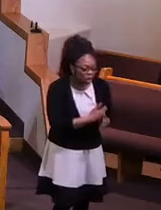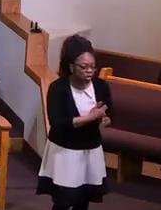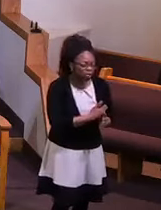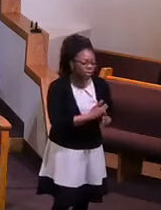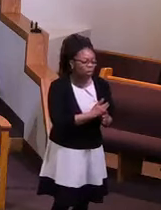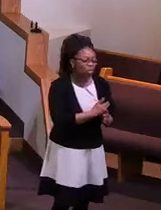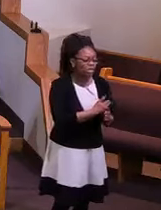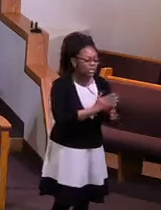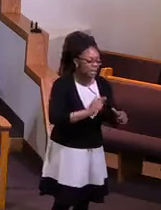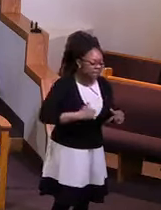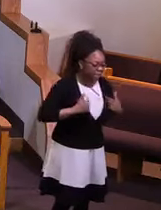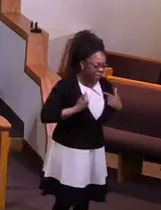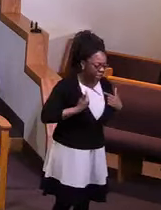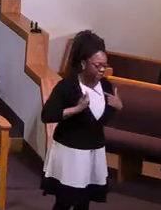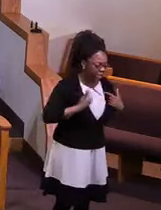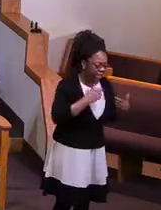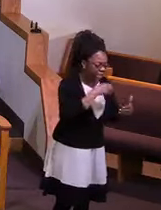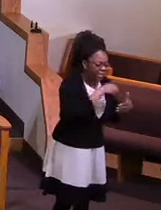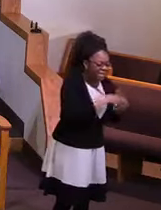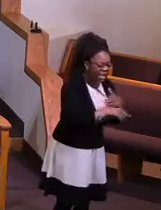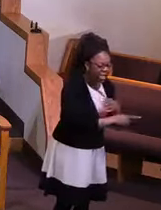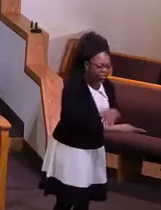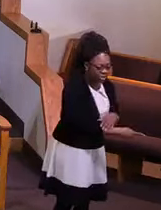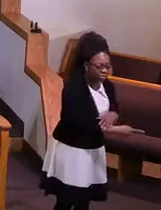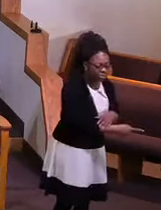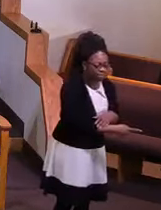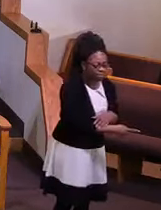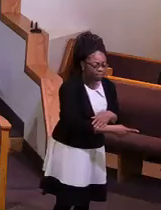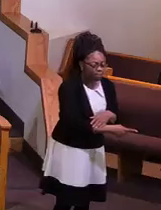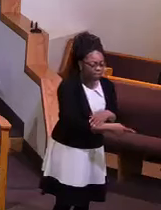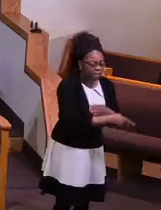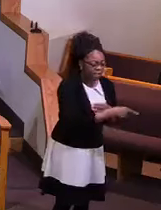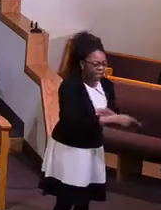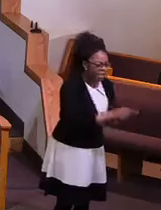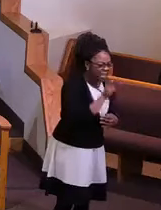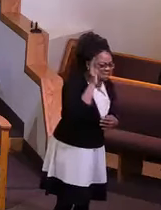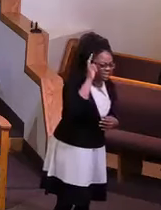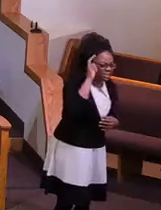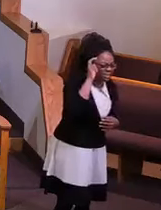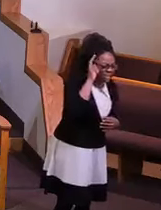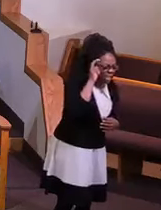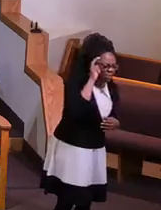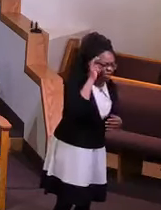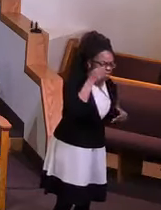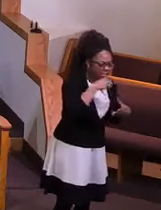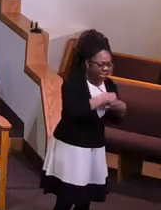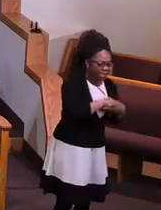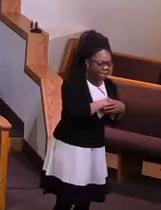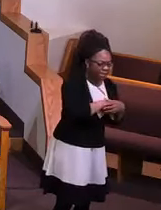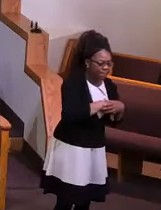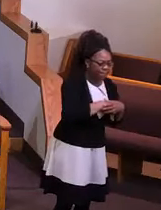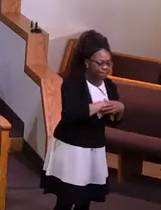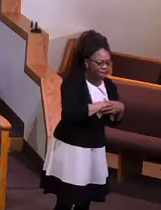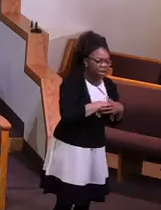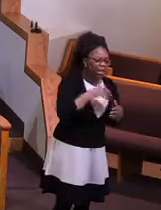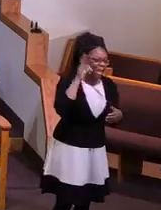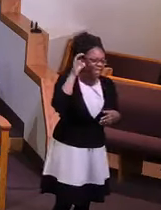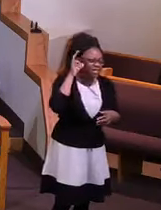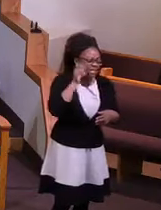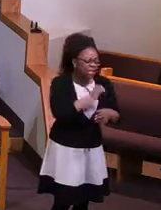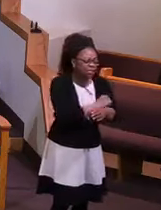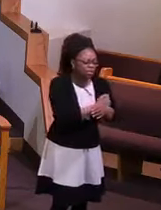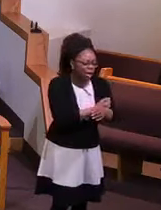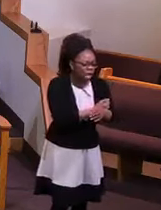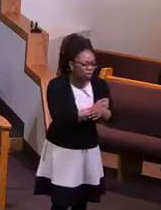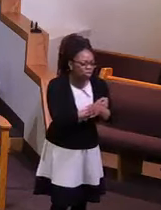living inside of him. This brother is demon-possessed. And the devil's powers are exercised